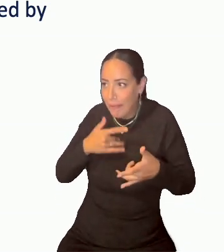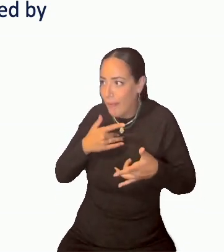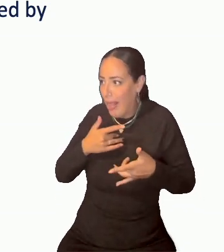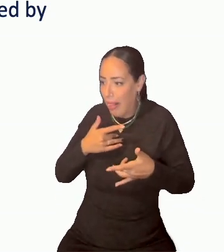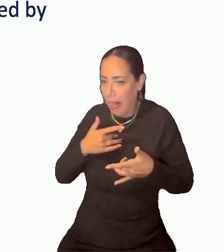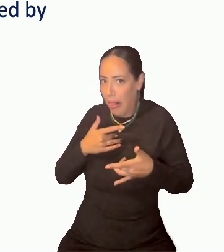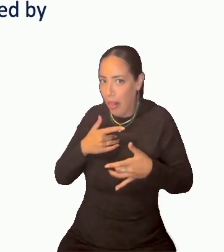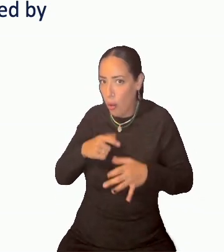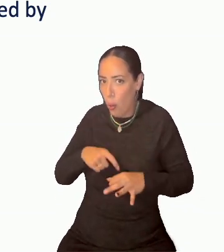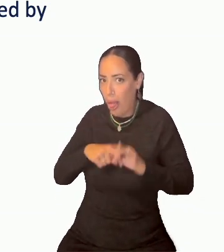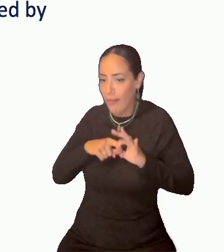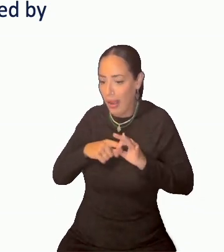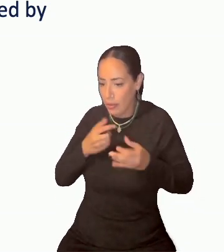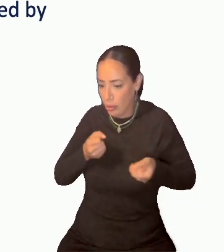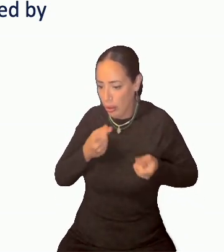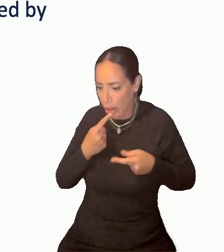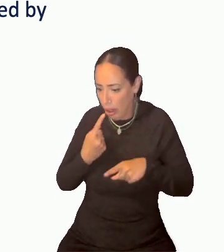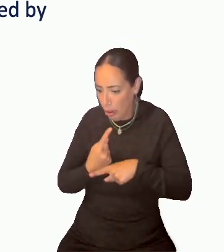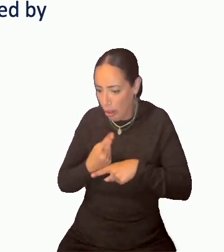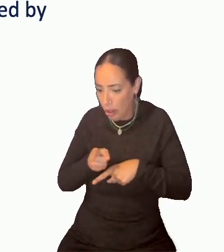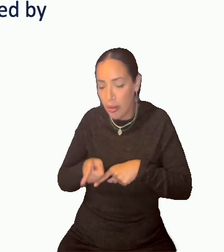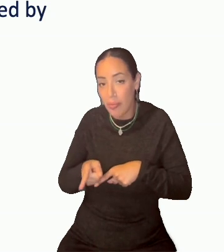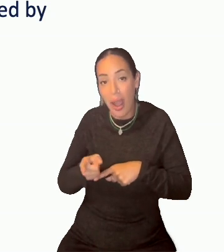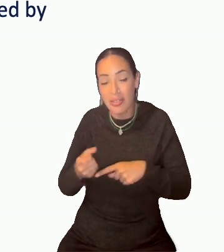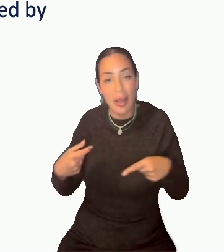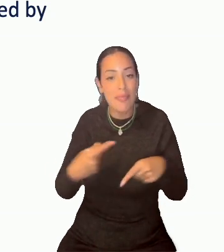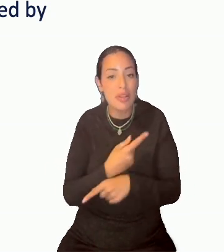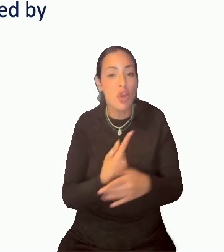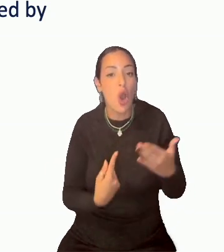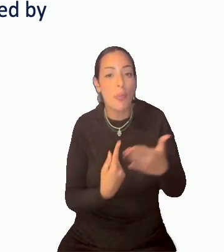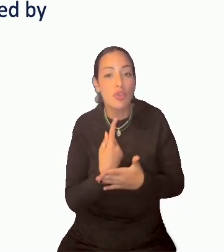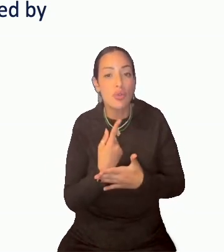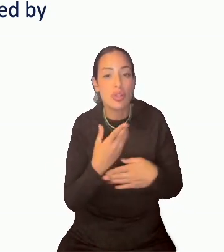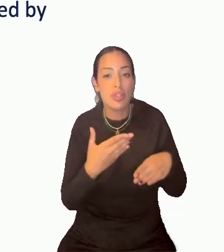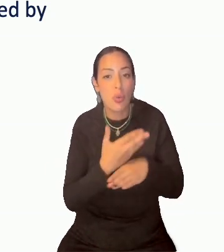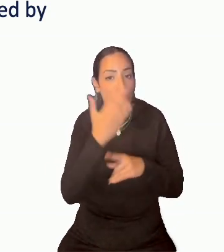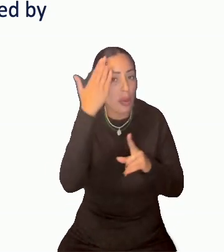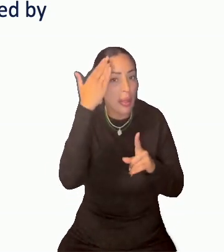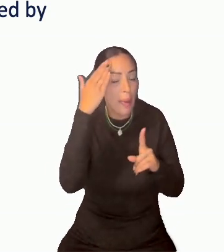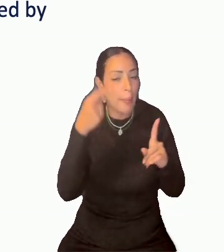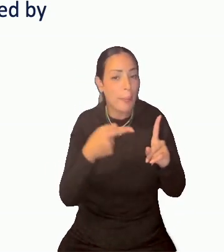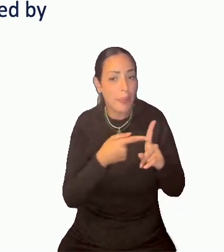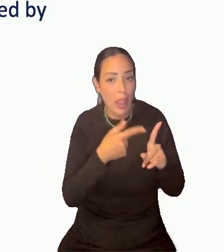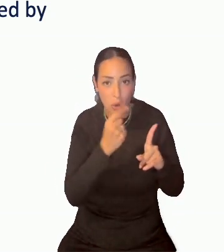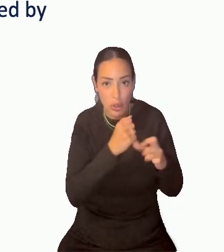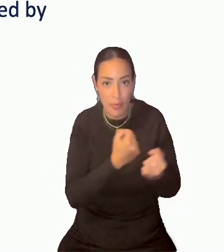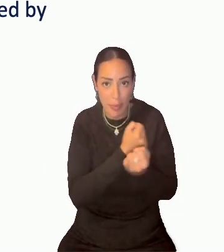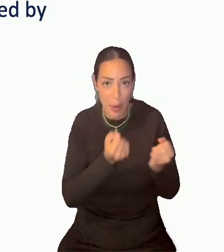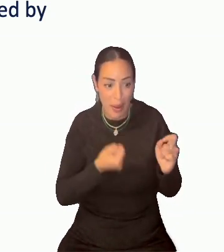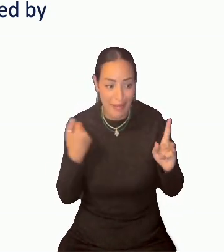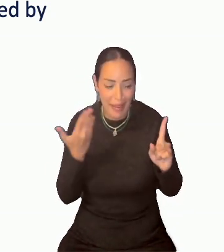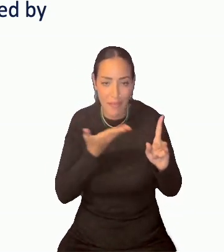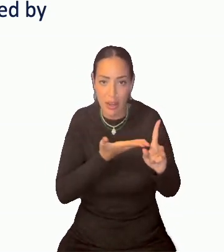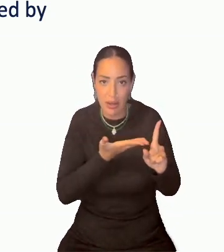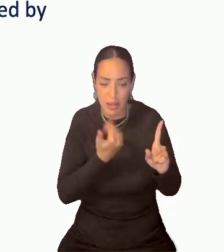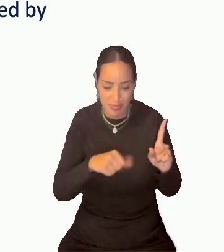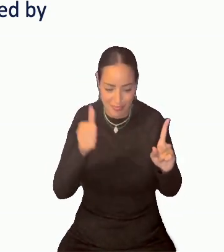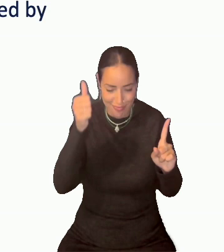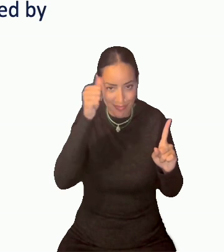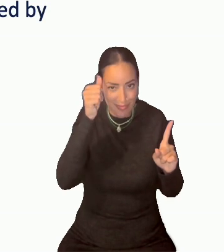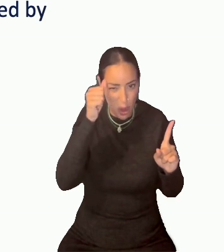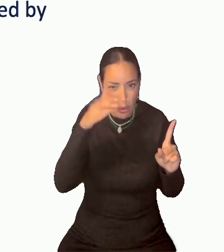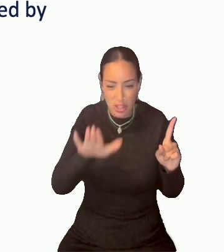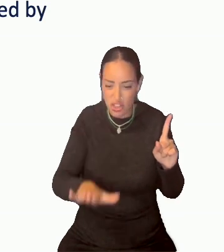realised afterwards that I'd missed an opportunity to work with the child's mother to identify and empower another family member who already knew the